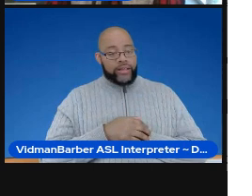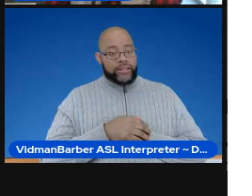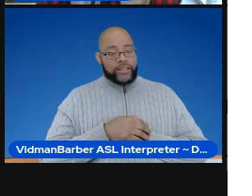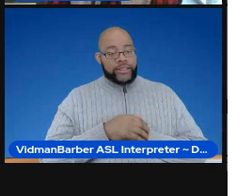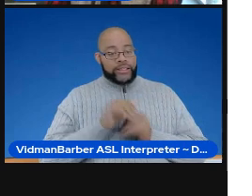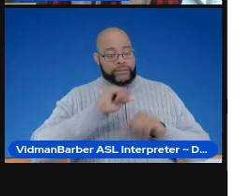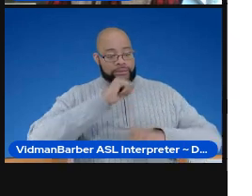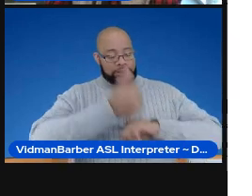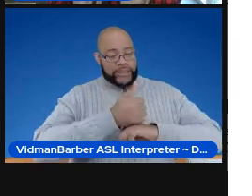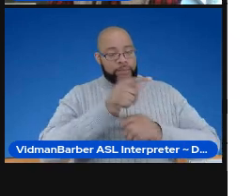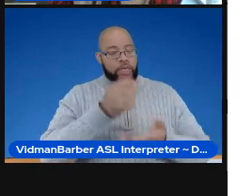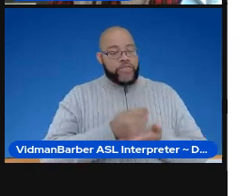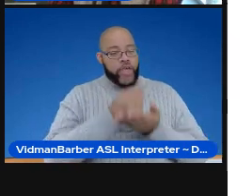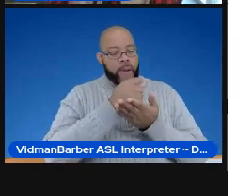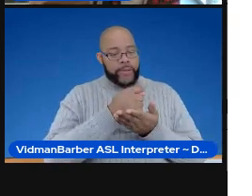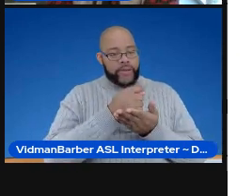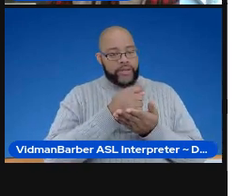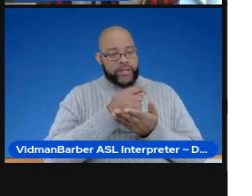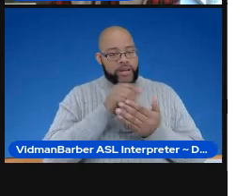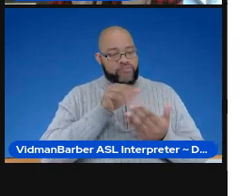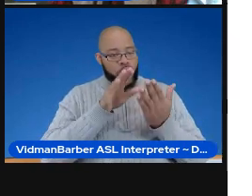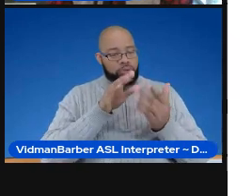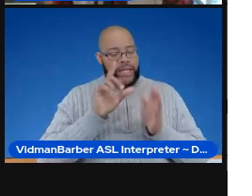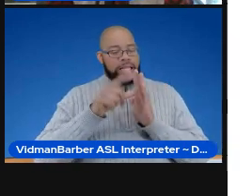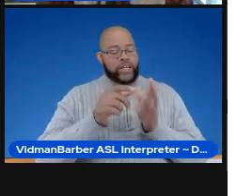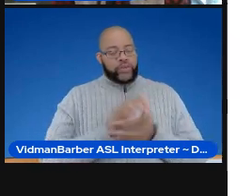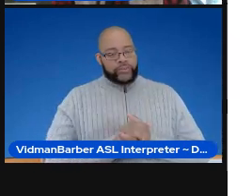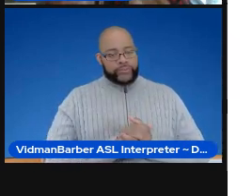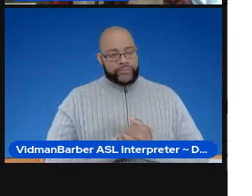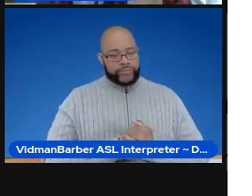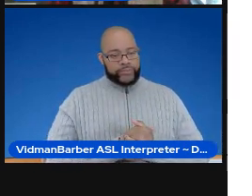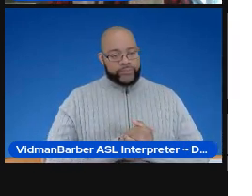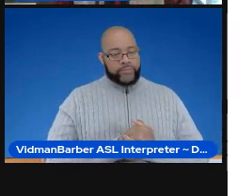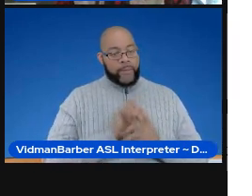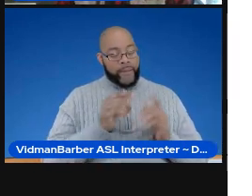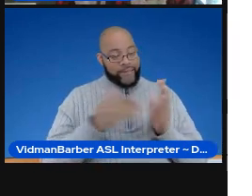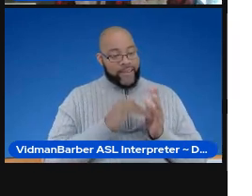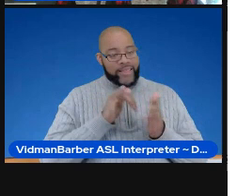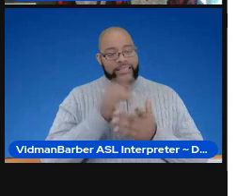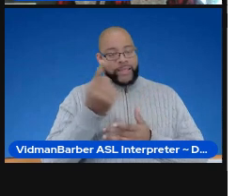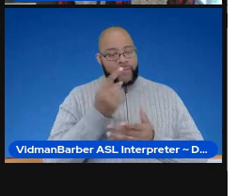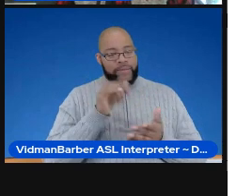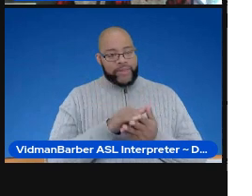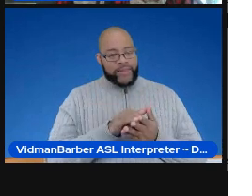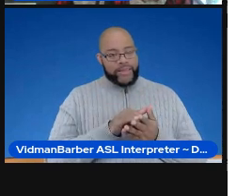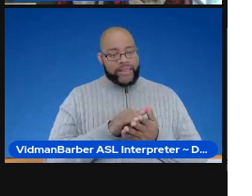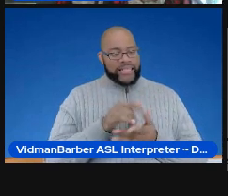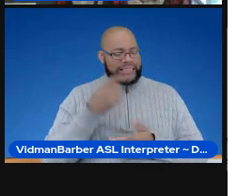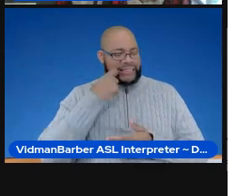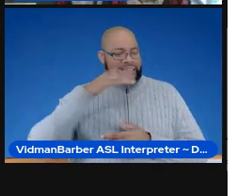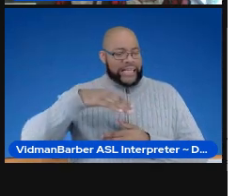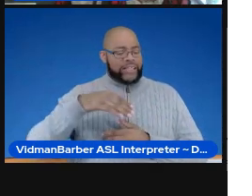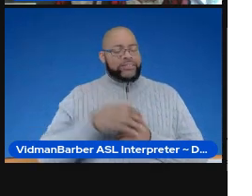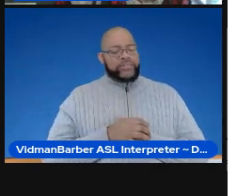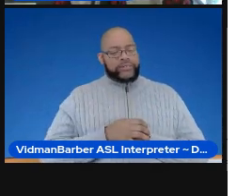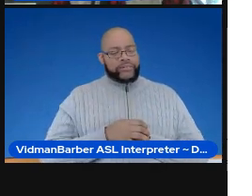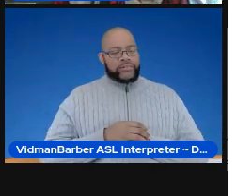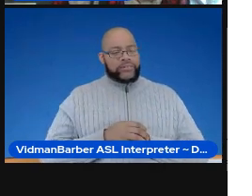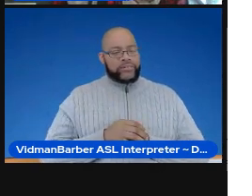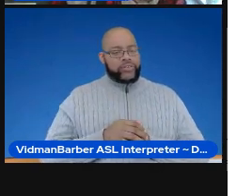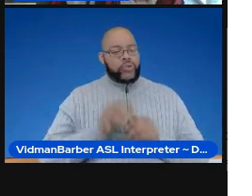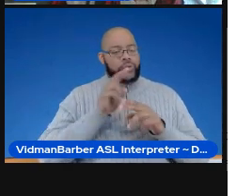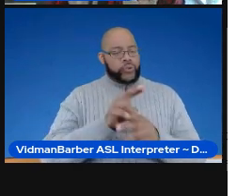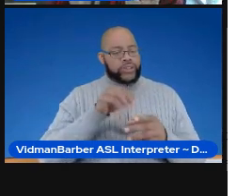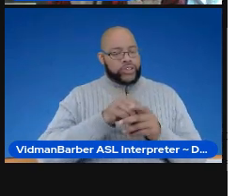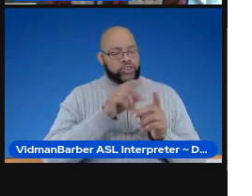implement therapeutic approaches later on. But again, this is something that has yet to really be utilized